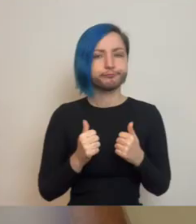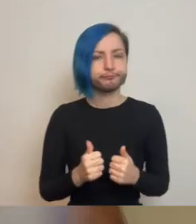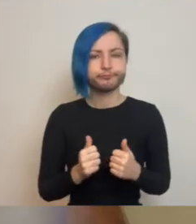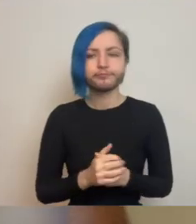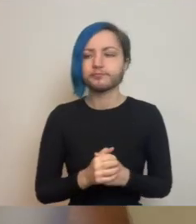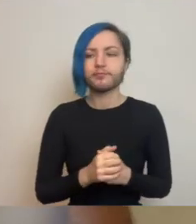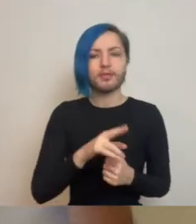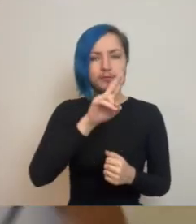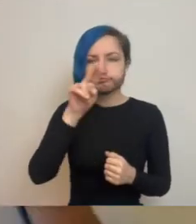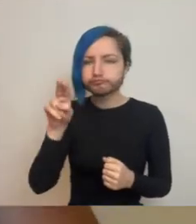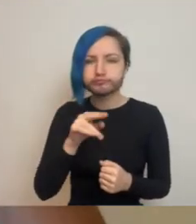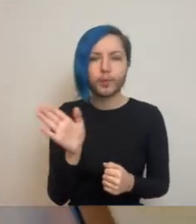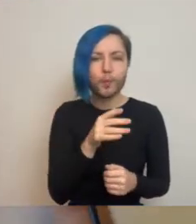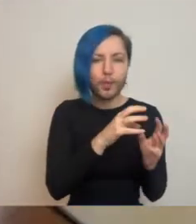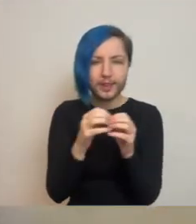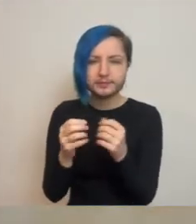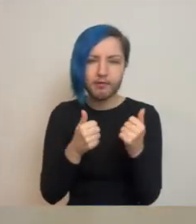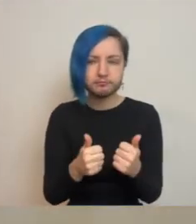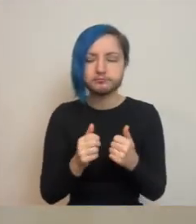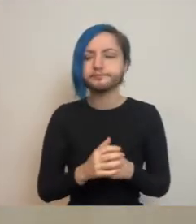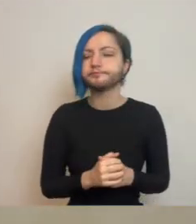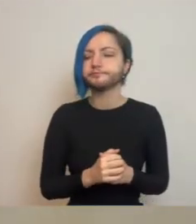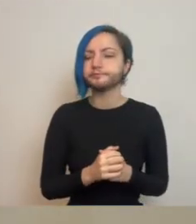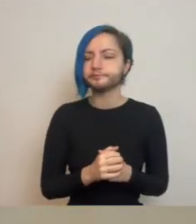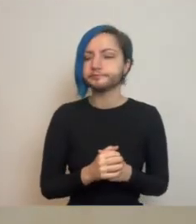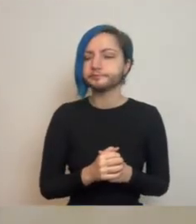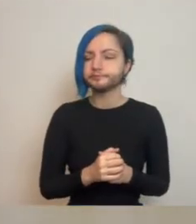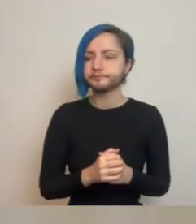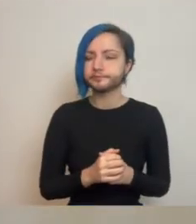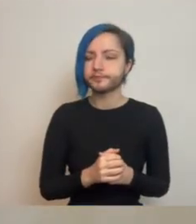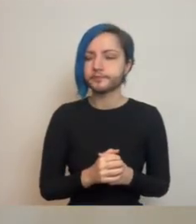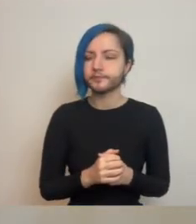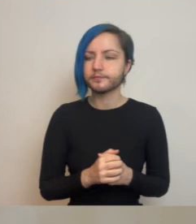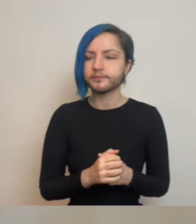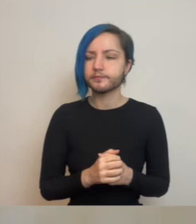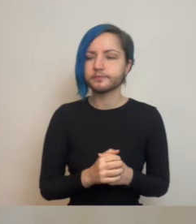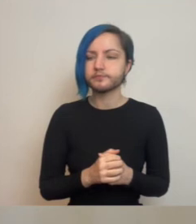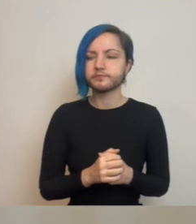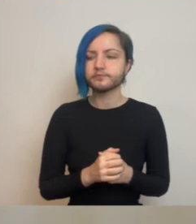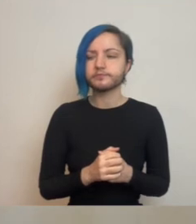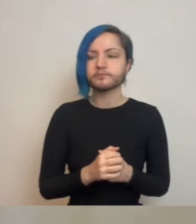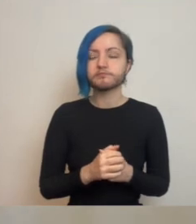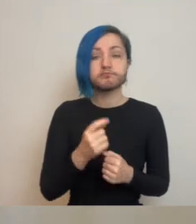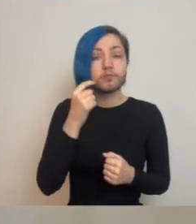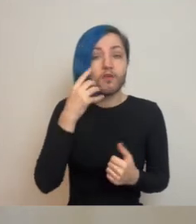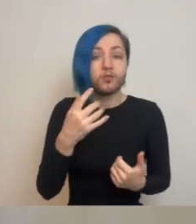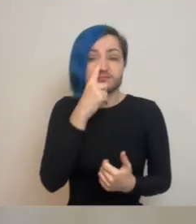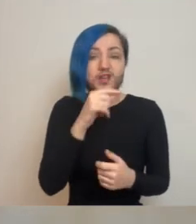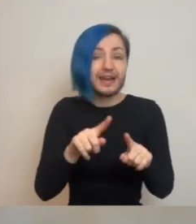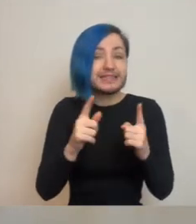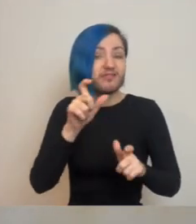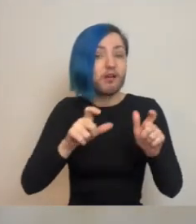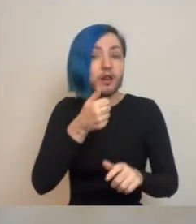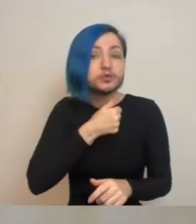Until I've painted all of the words that way. Of course, you could paint different